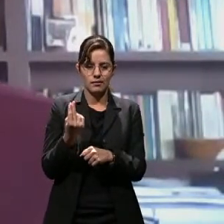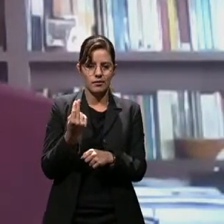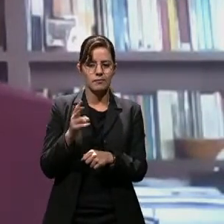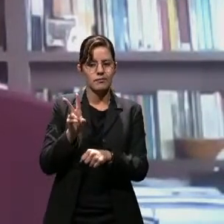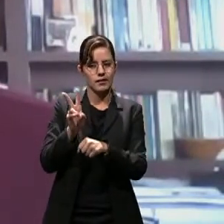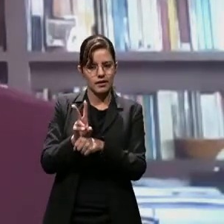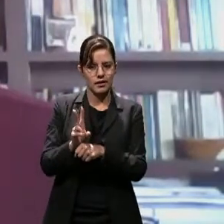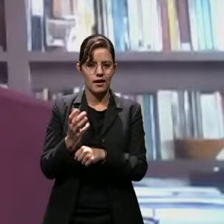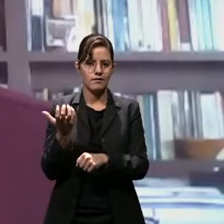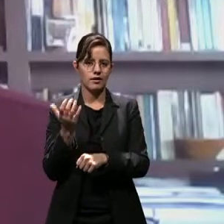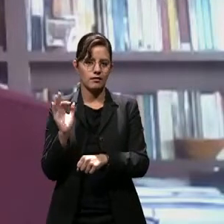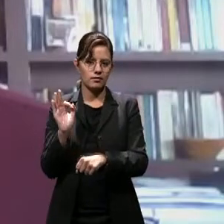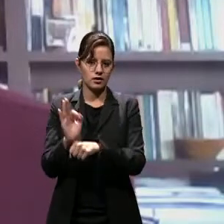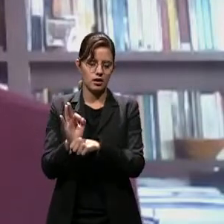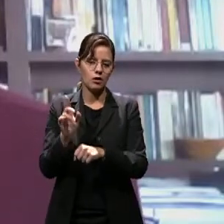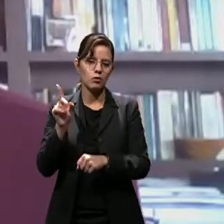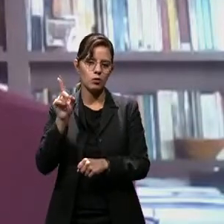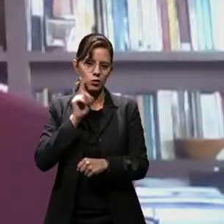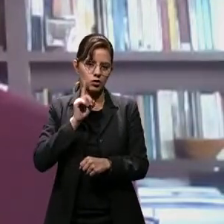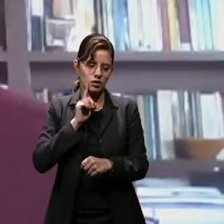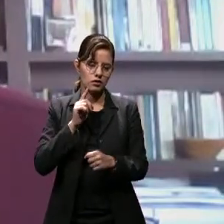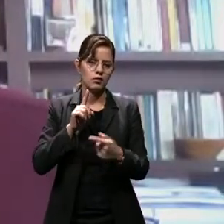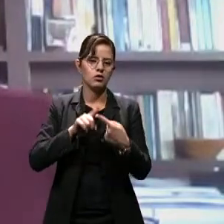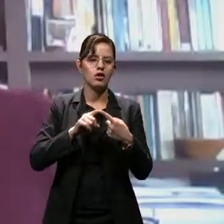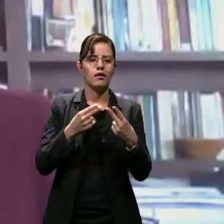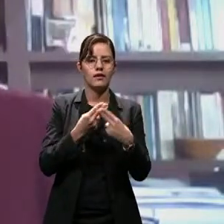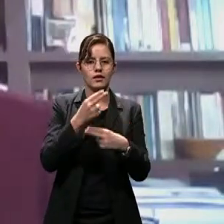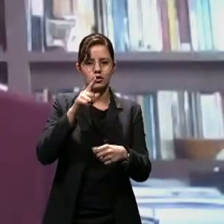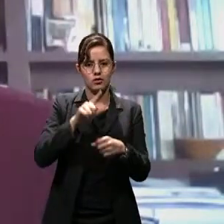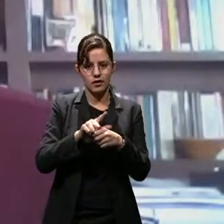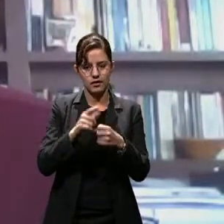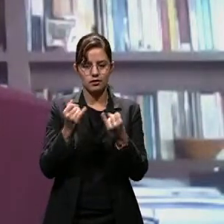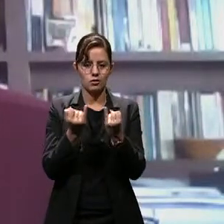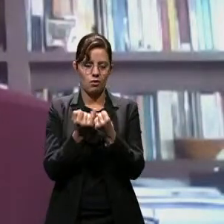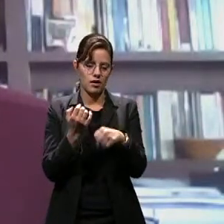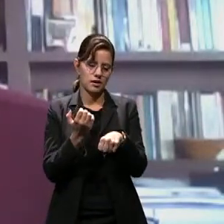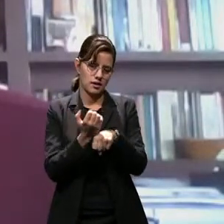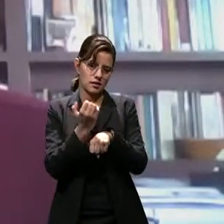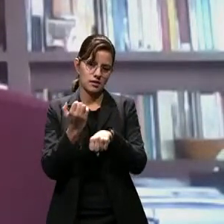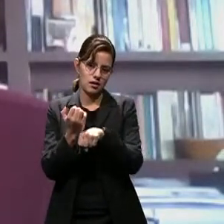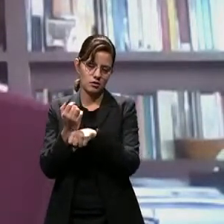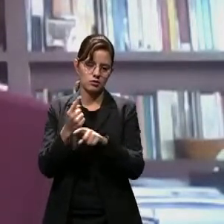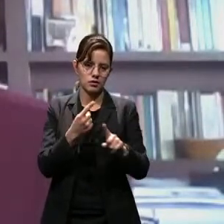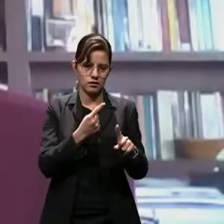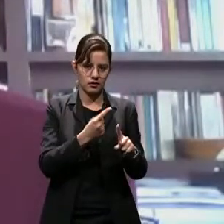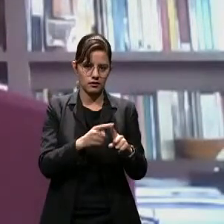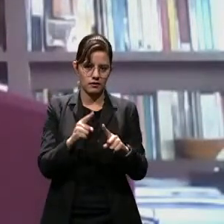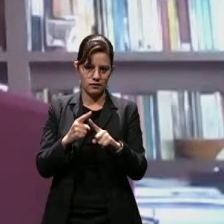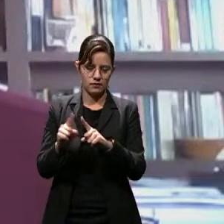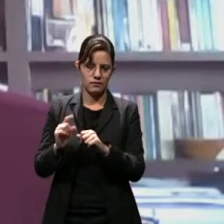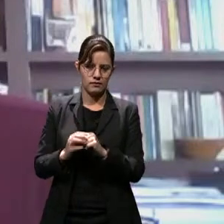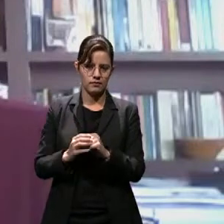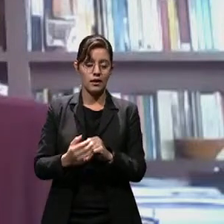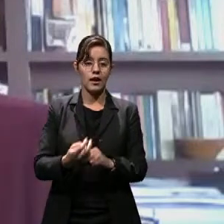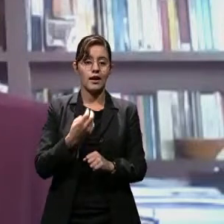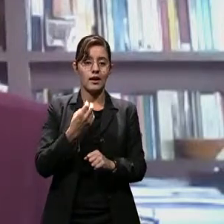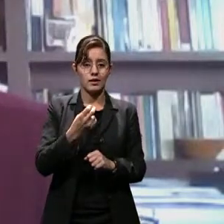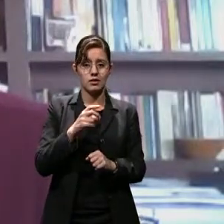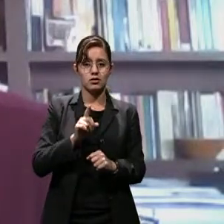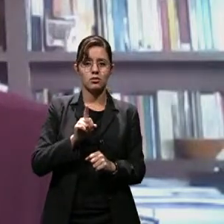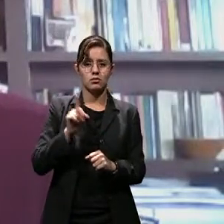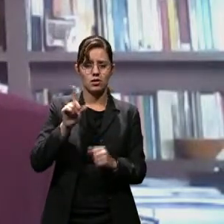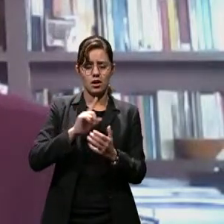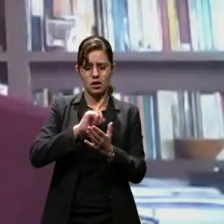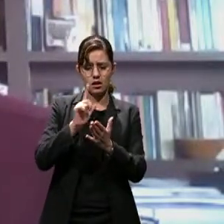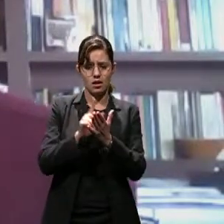electoral parties, both nationally as well as in each one of the states. And these have been backed up by